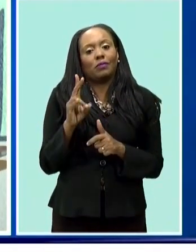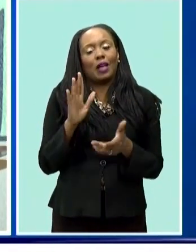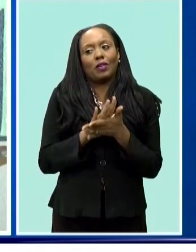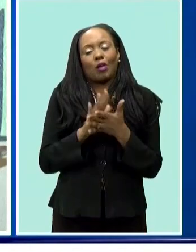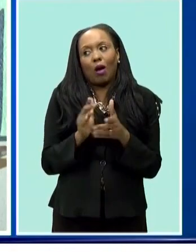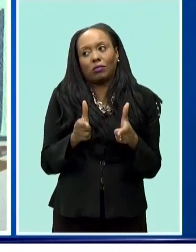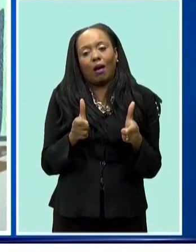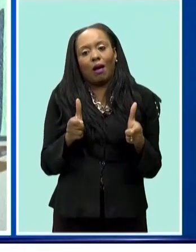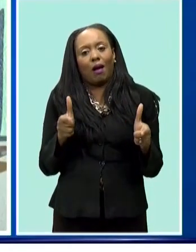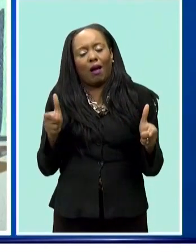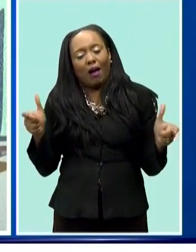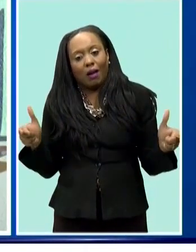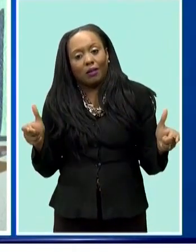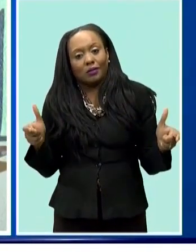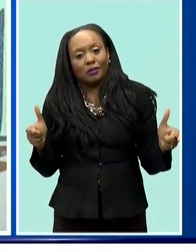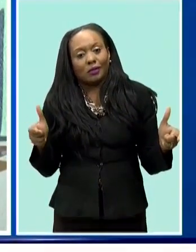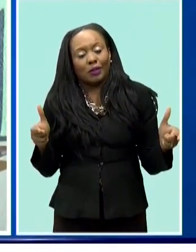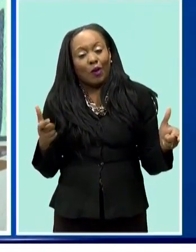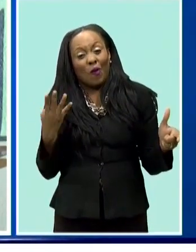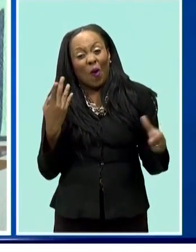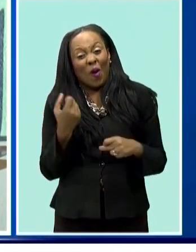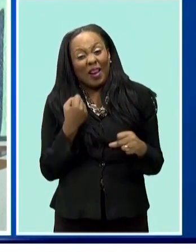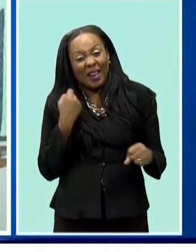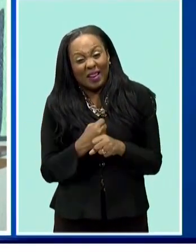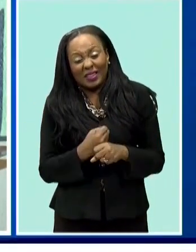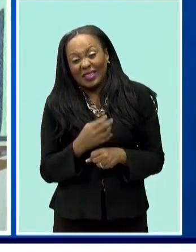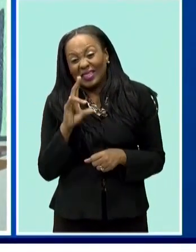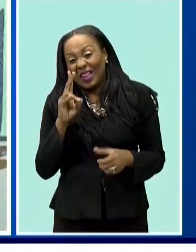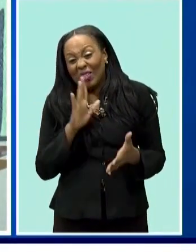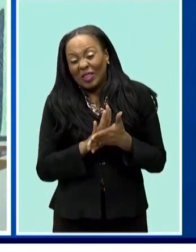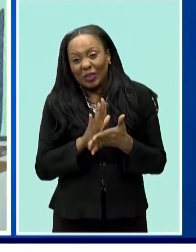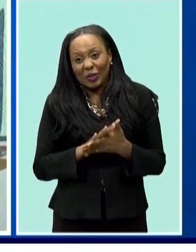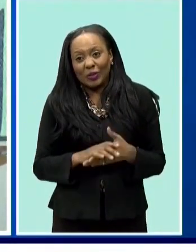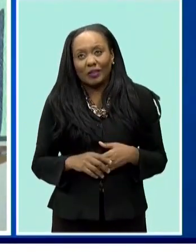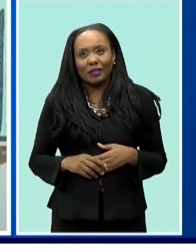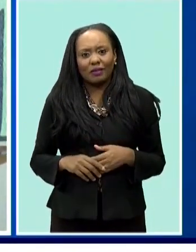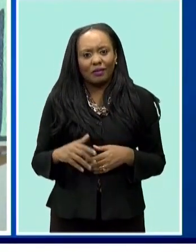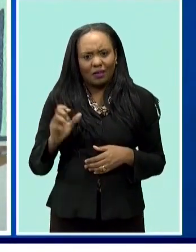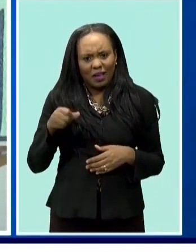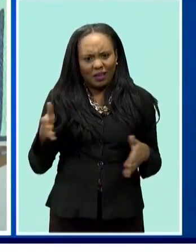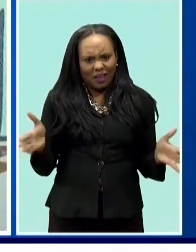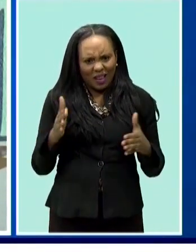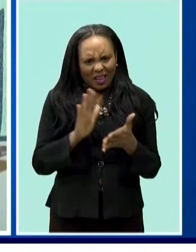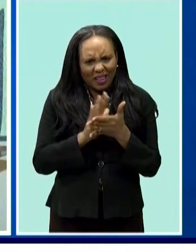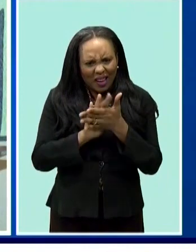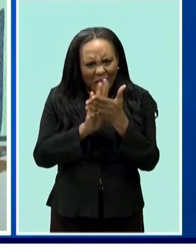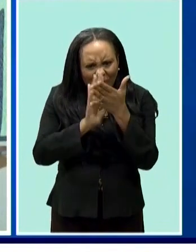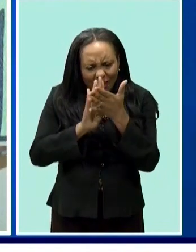schools in just 4 years. Yes, clap that.